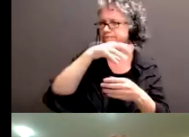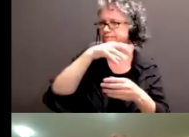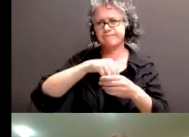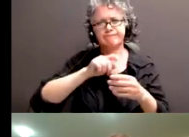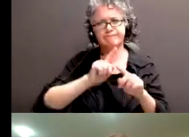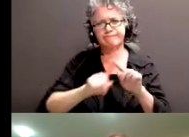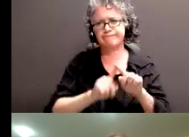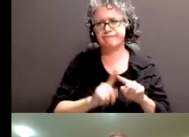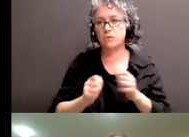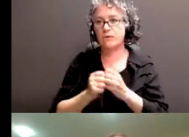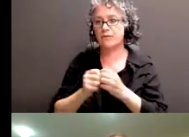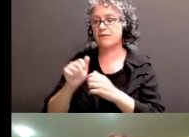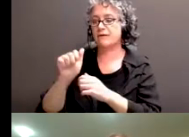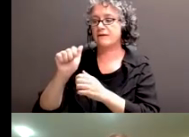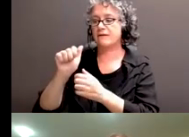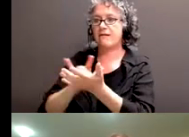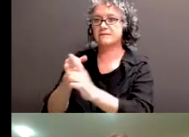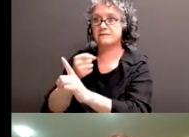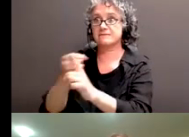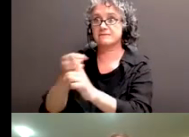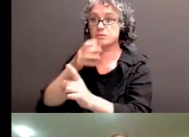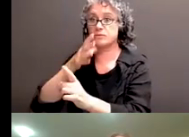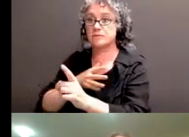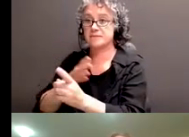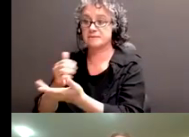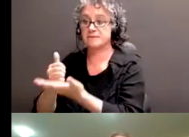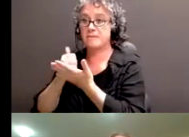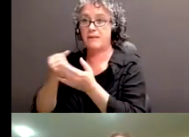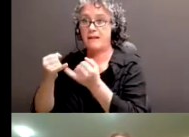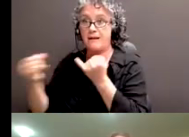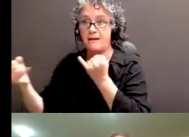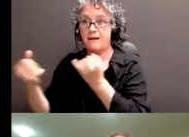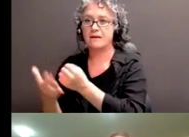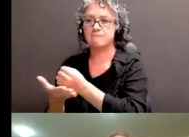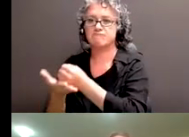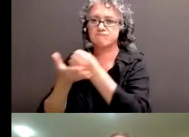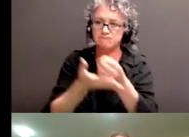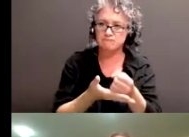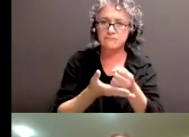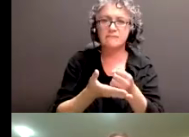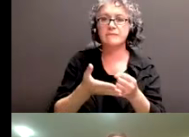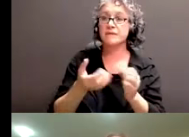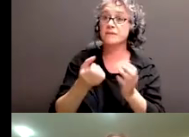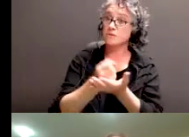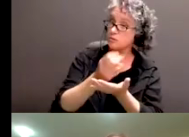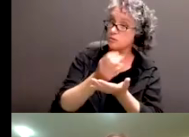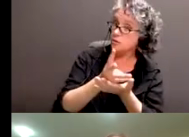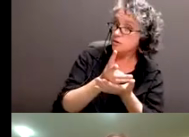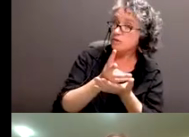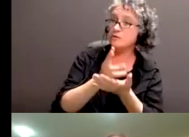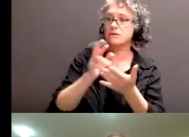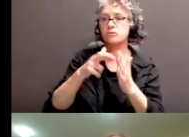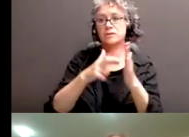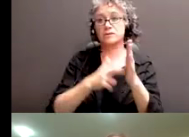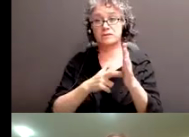Women's Helpline. And Rochella is a registered social worker with the College of Social Workers